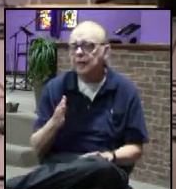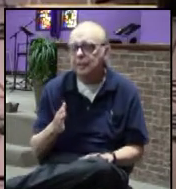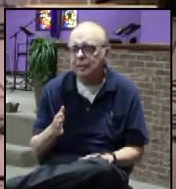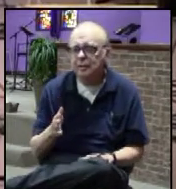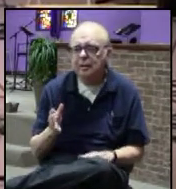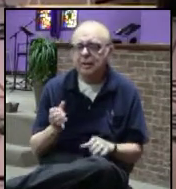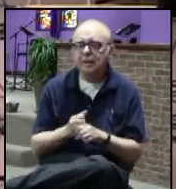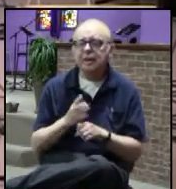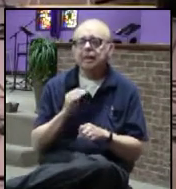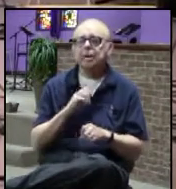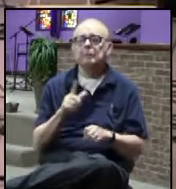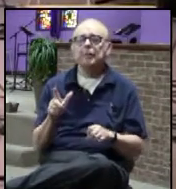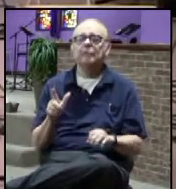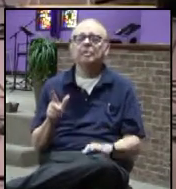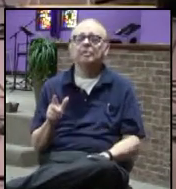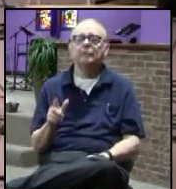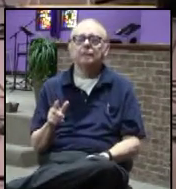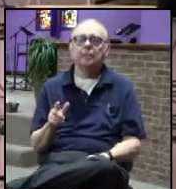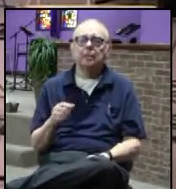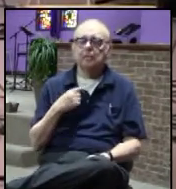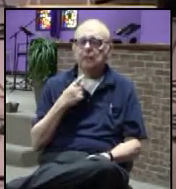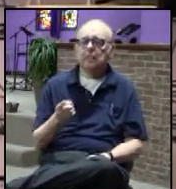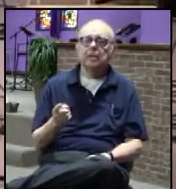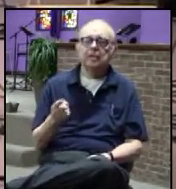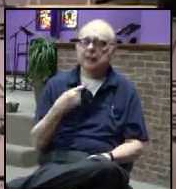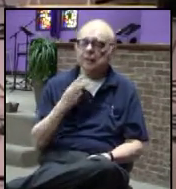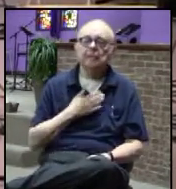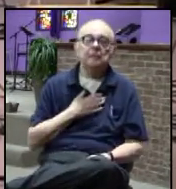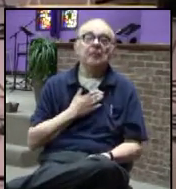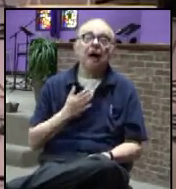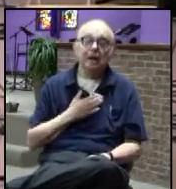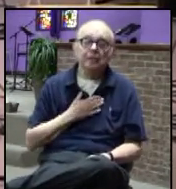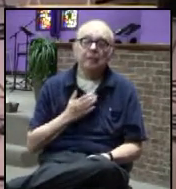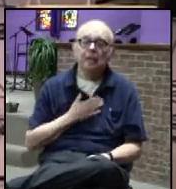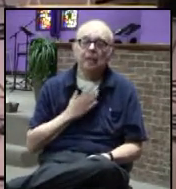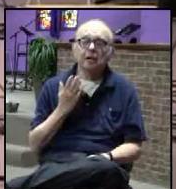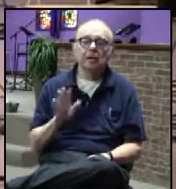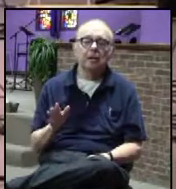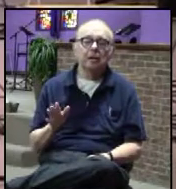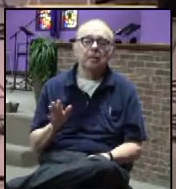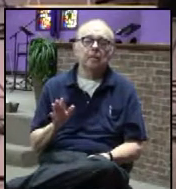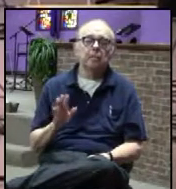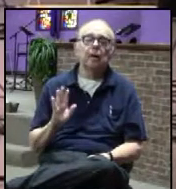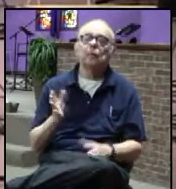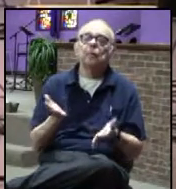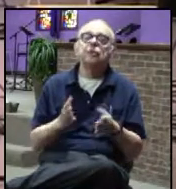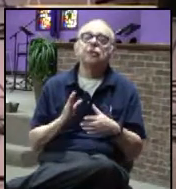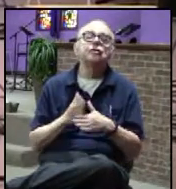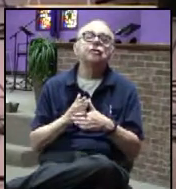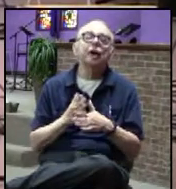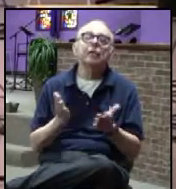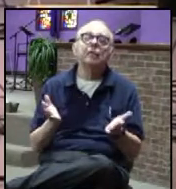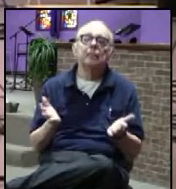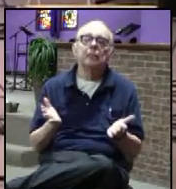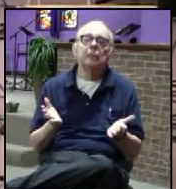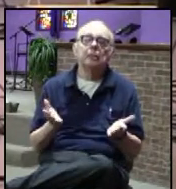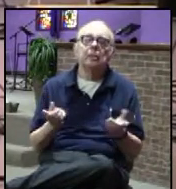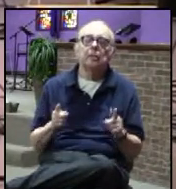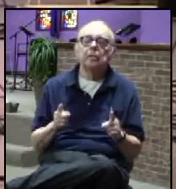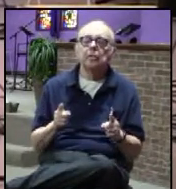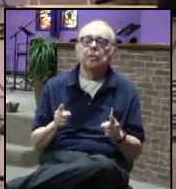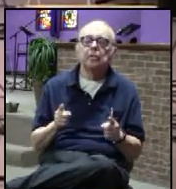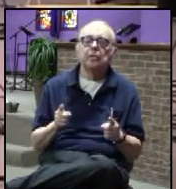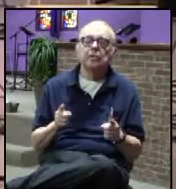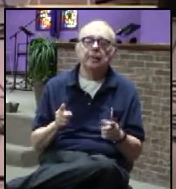to get a meal, saying it was mine, and never going to share. And when you